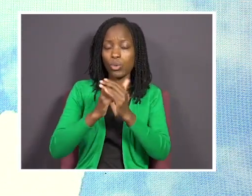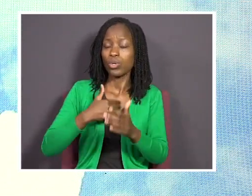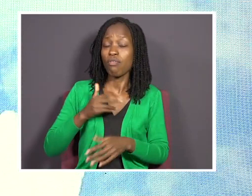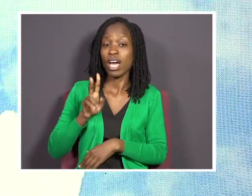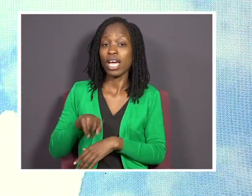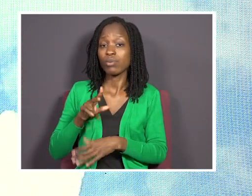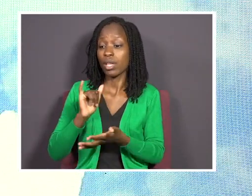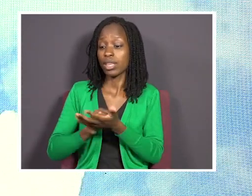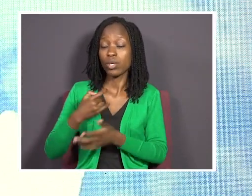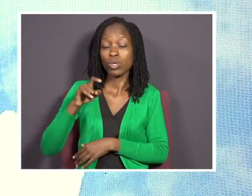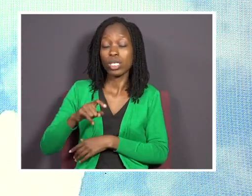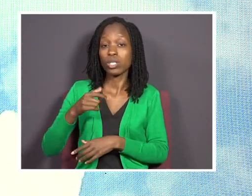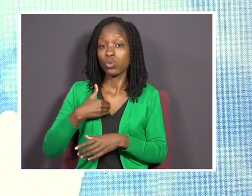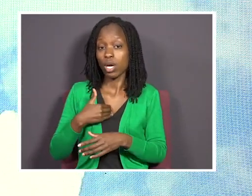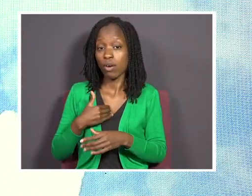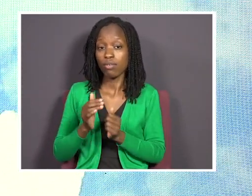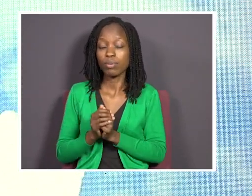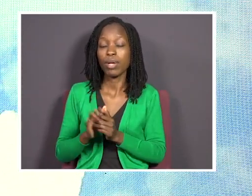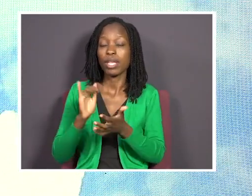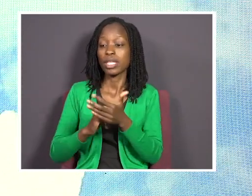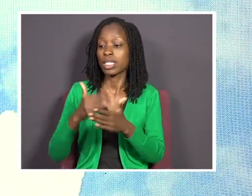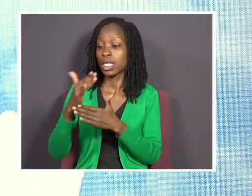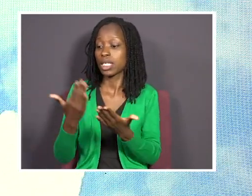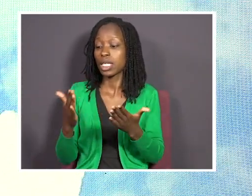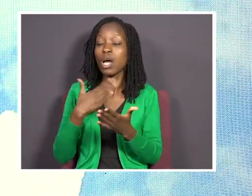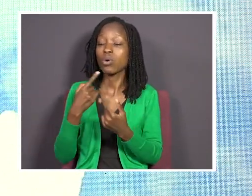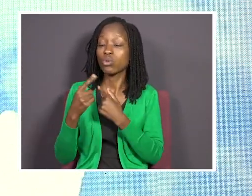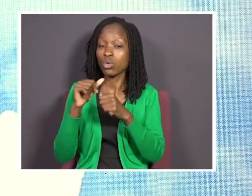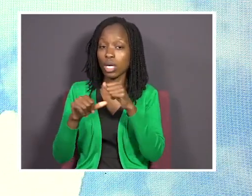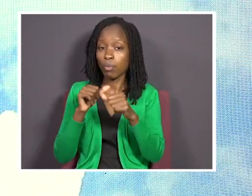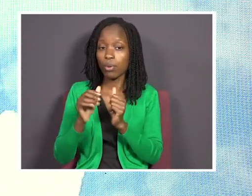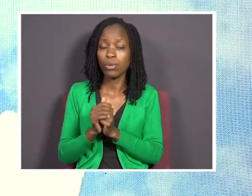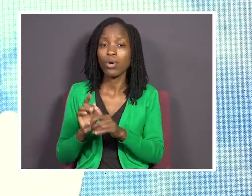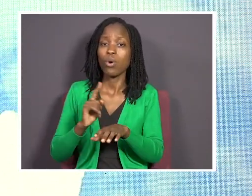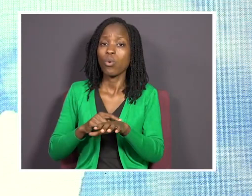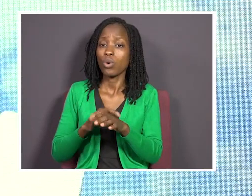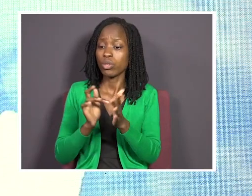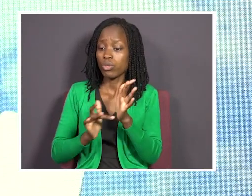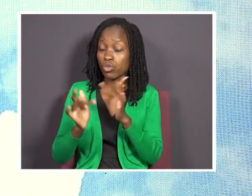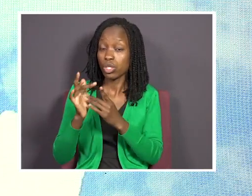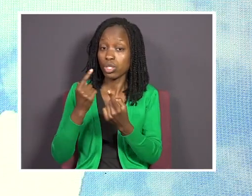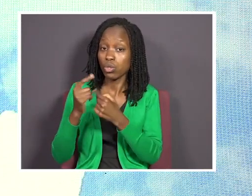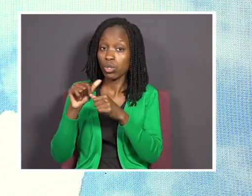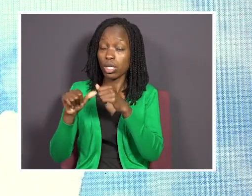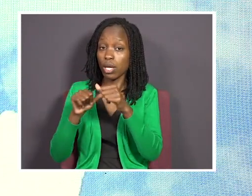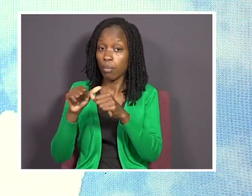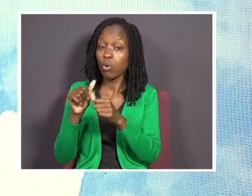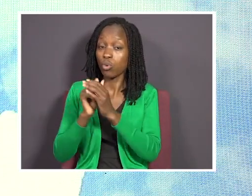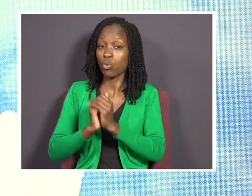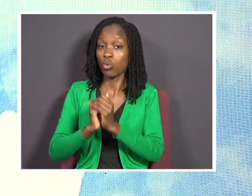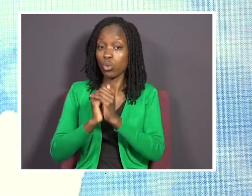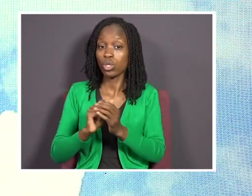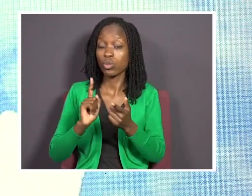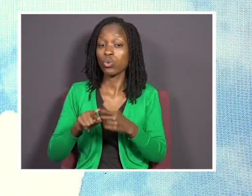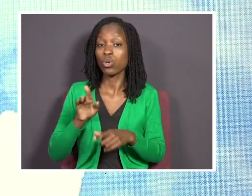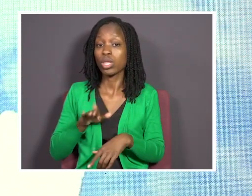that we should have. And that's the next thing that I want to talk about. When Jesus spoke about worship to the